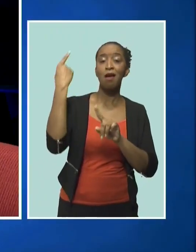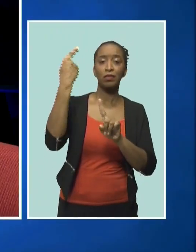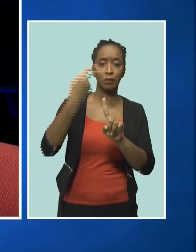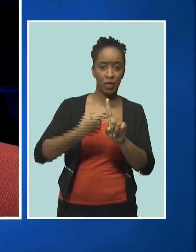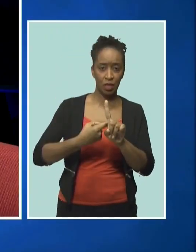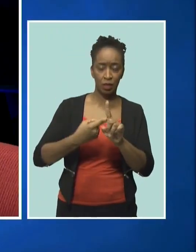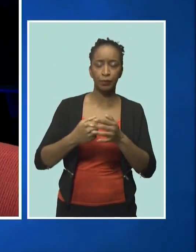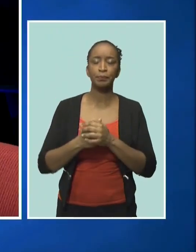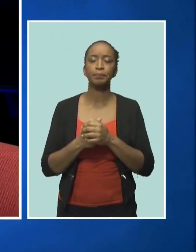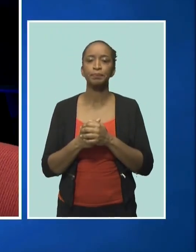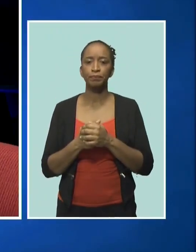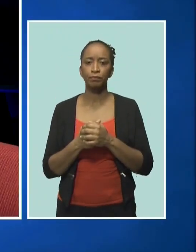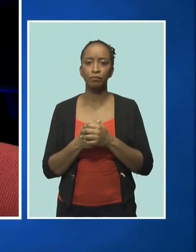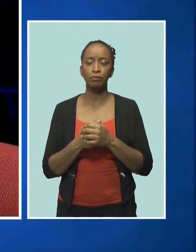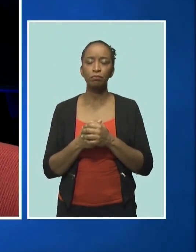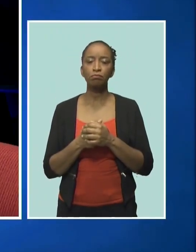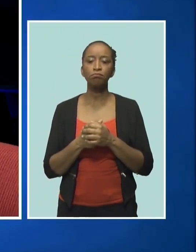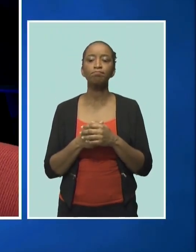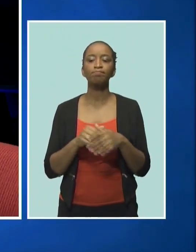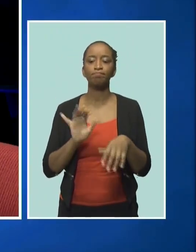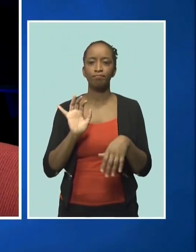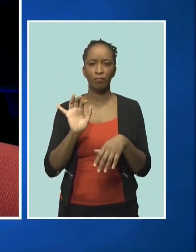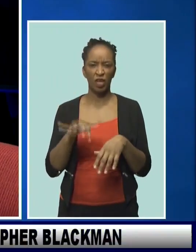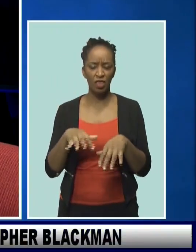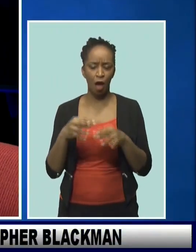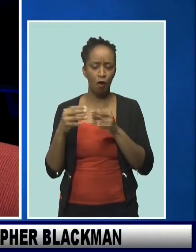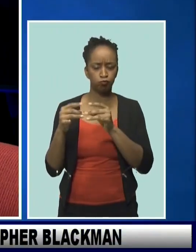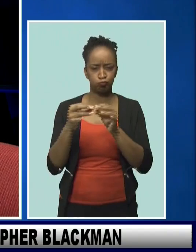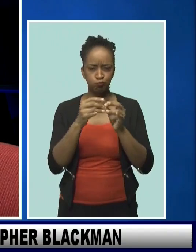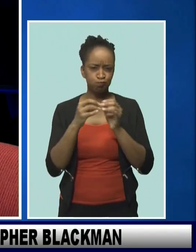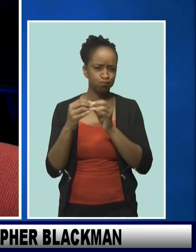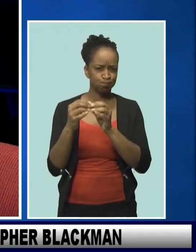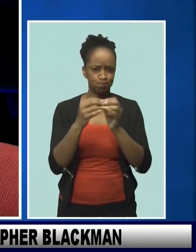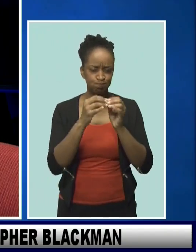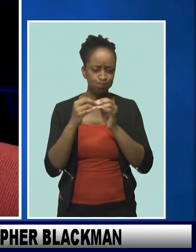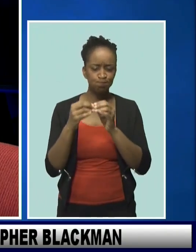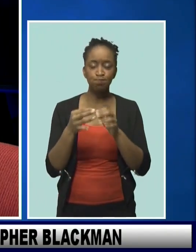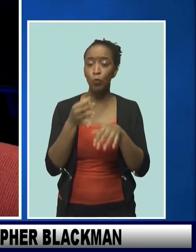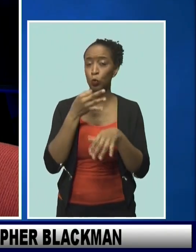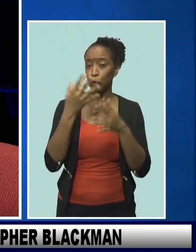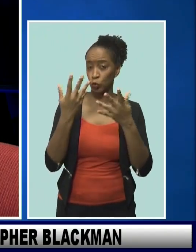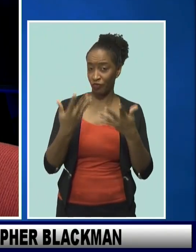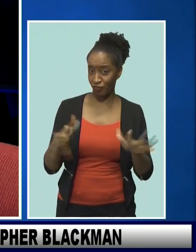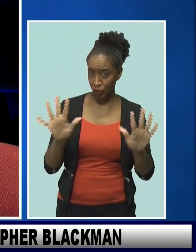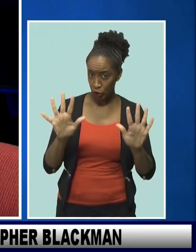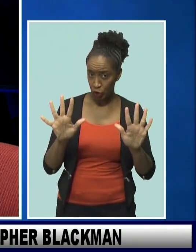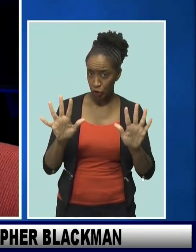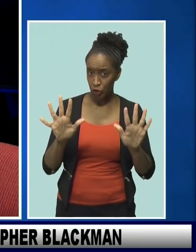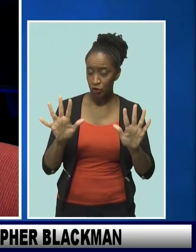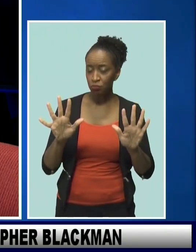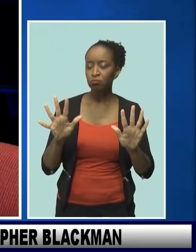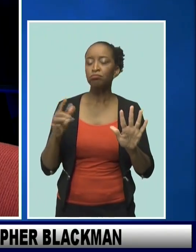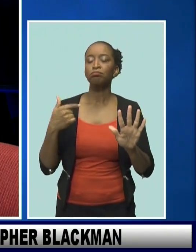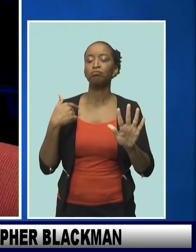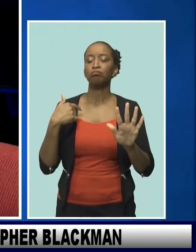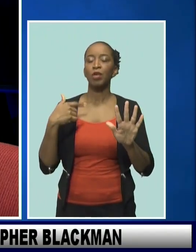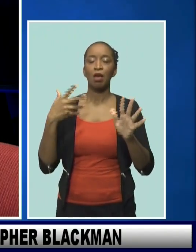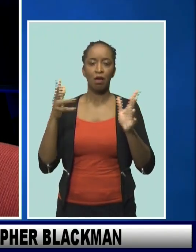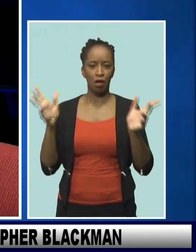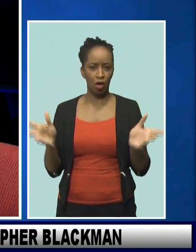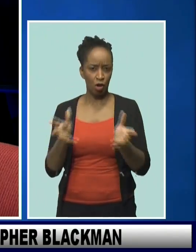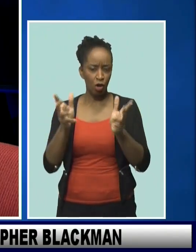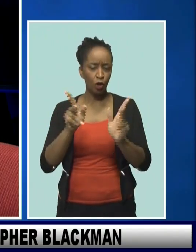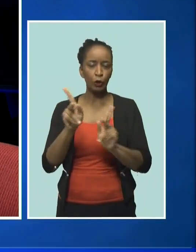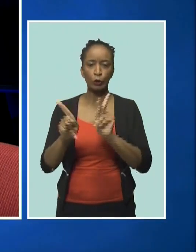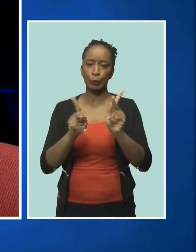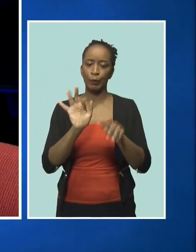the process is finished, I am going to really encourage Barbadians to get the report, read it